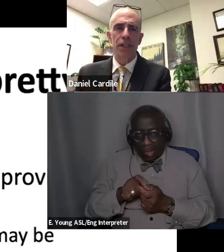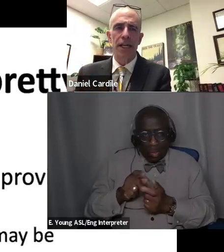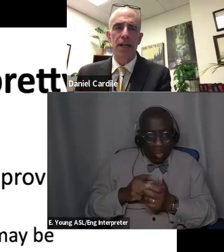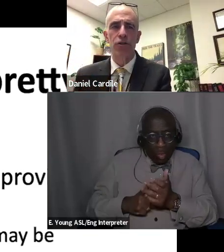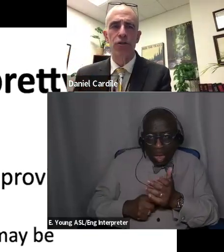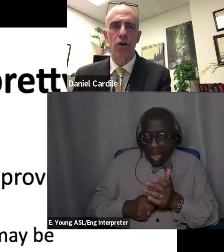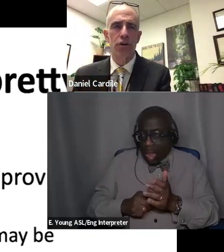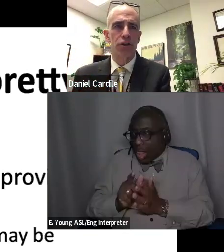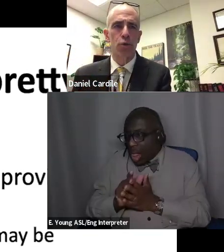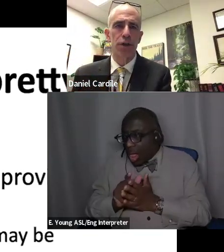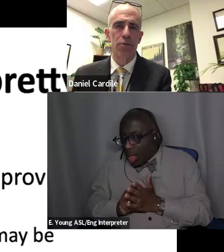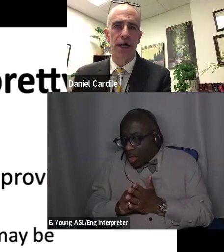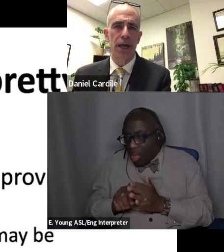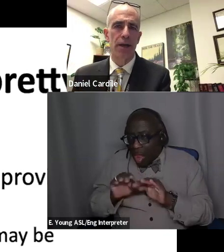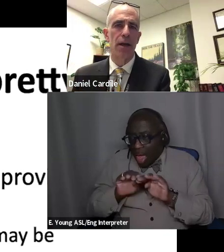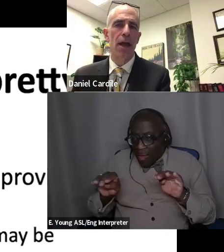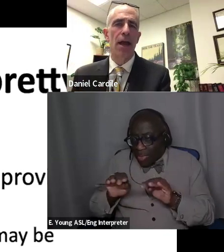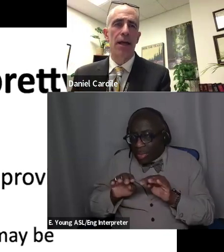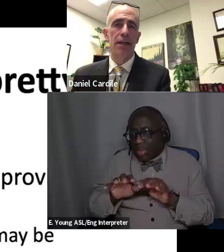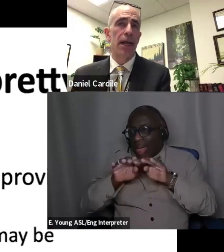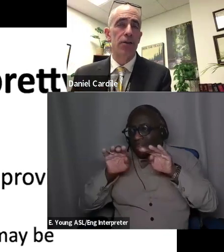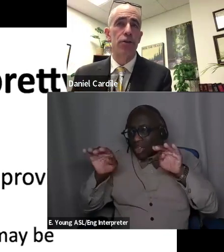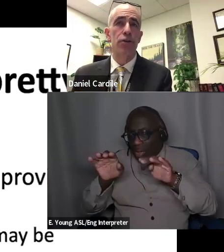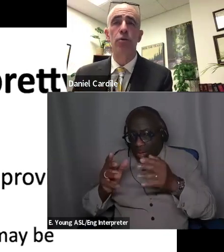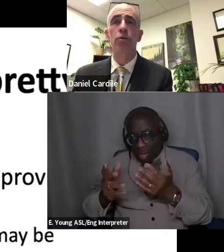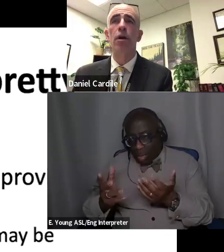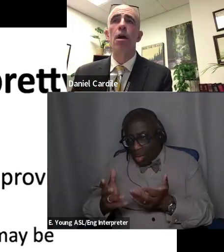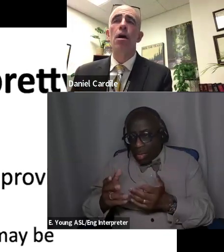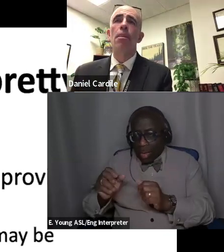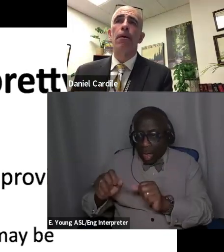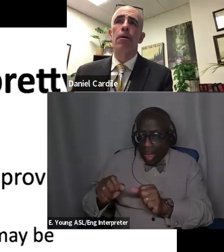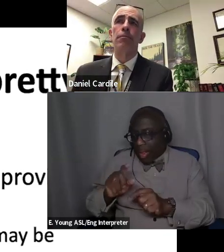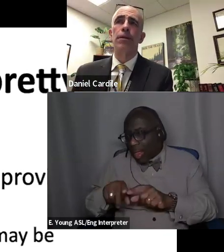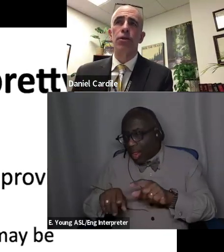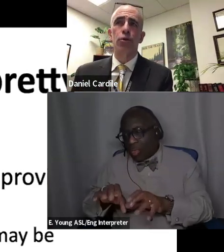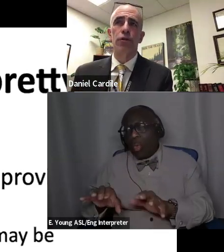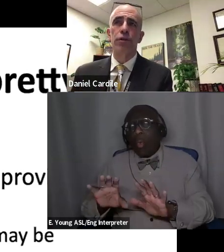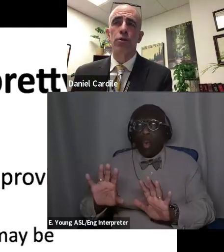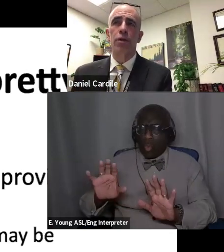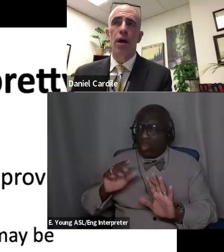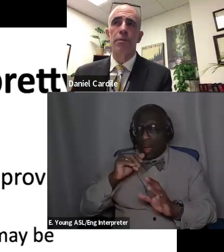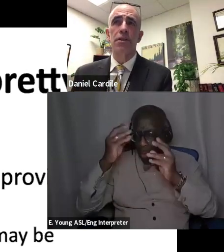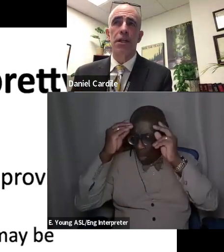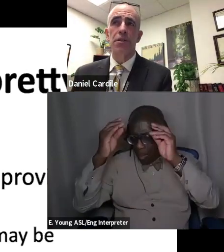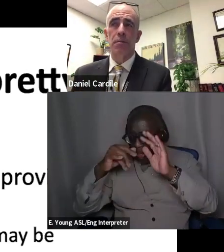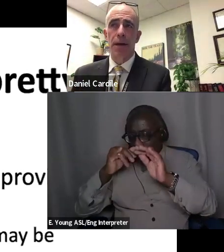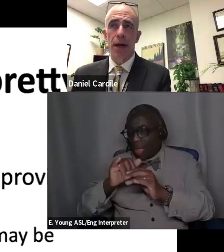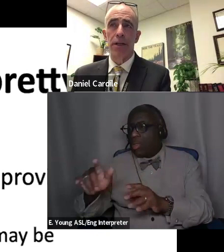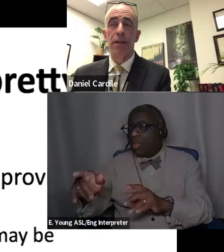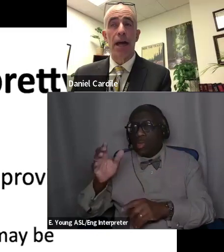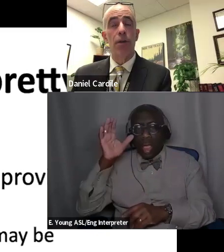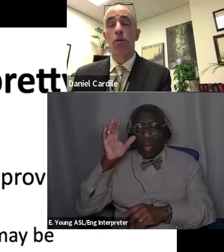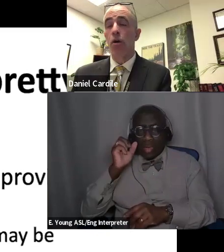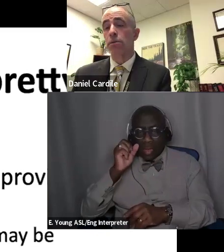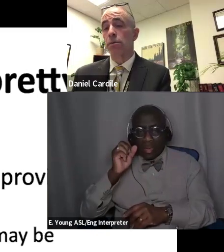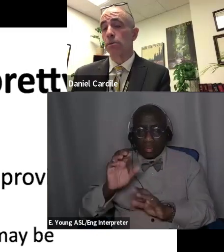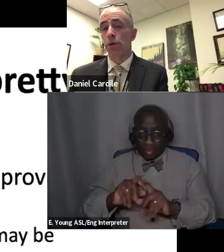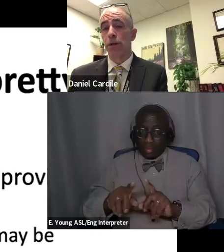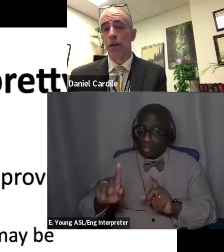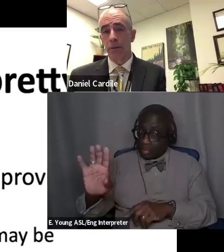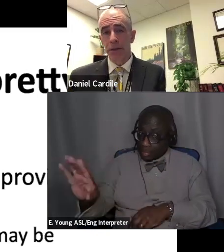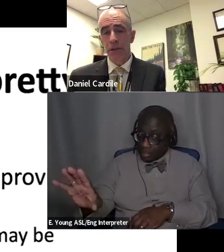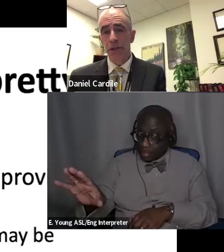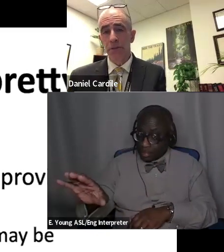the legal standards are as to what you can and can't do. You just sort of use common sense about it. Now, there are